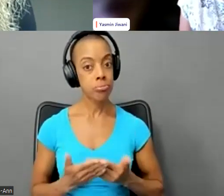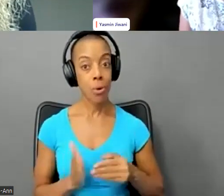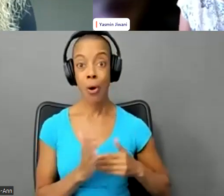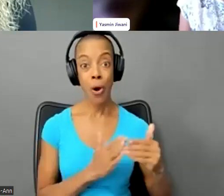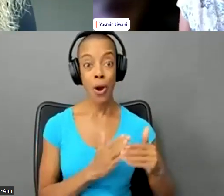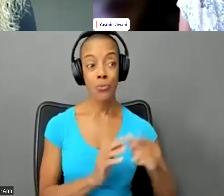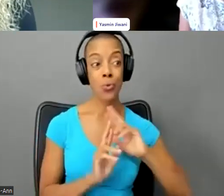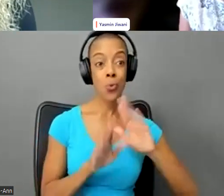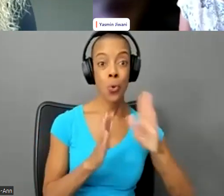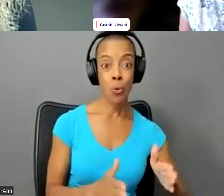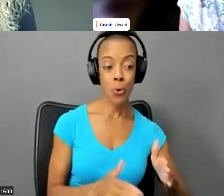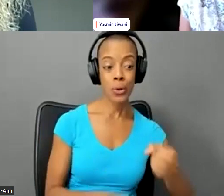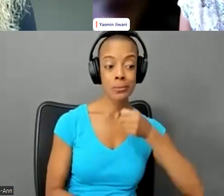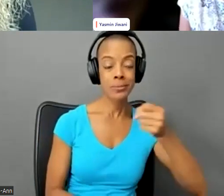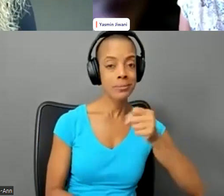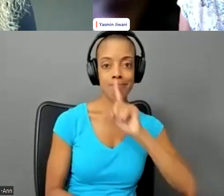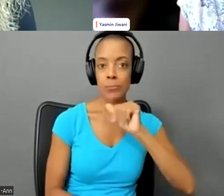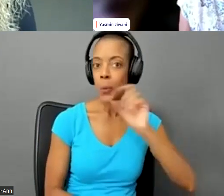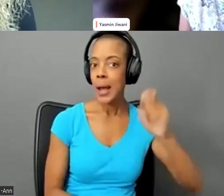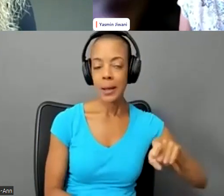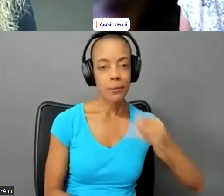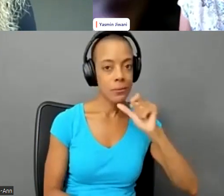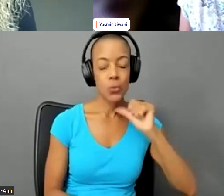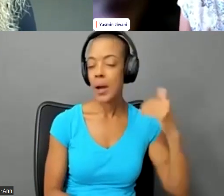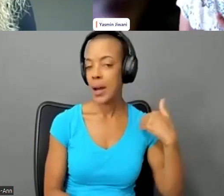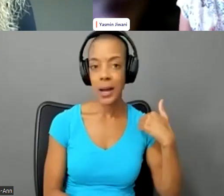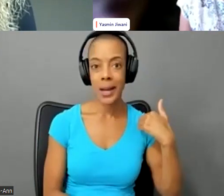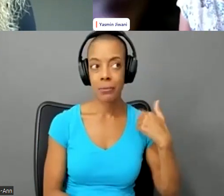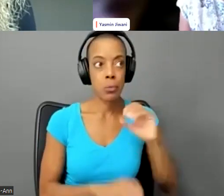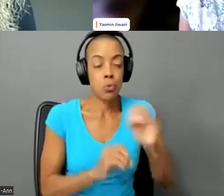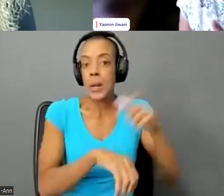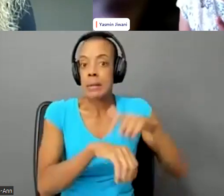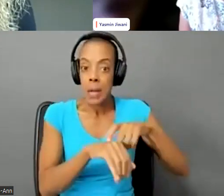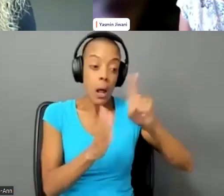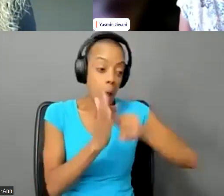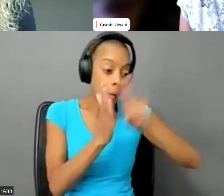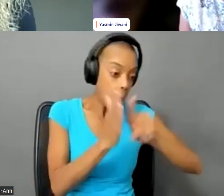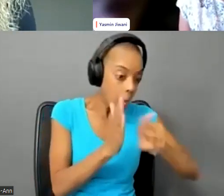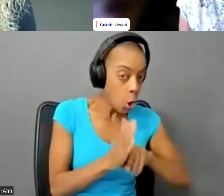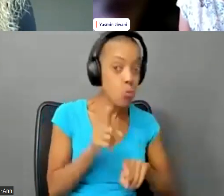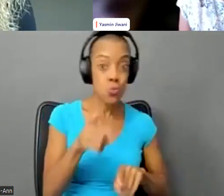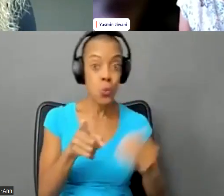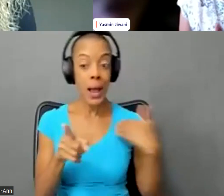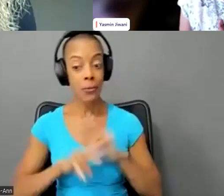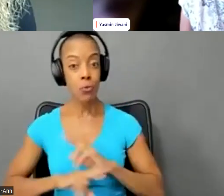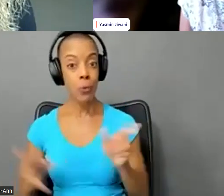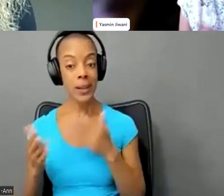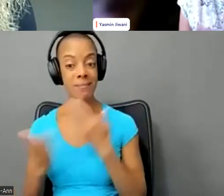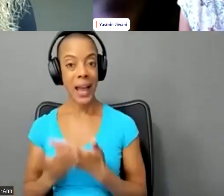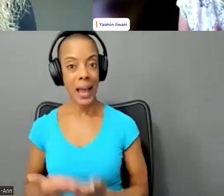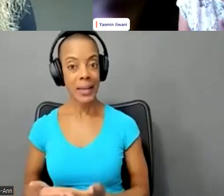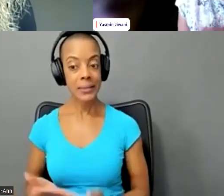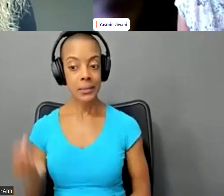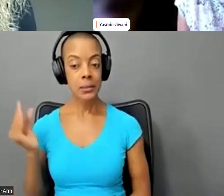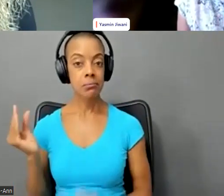have the time to go and do that kind of research. So having those fact sheets, and many organizations already have those fact sheets,